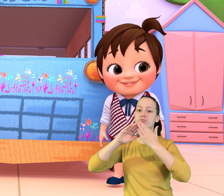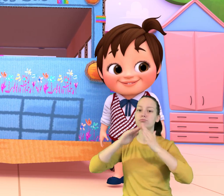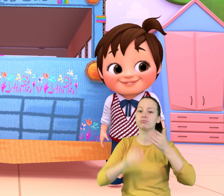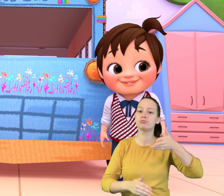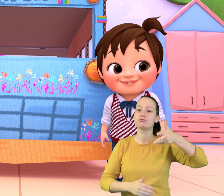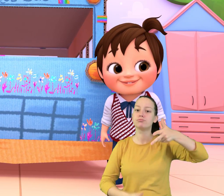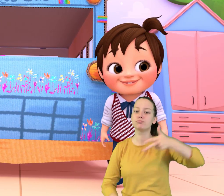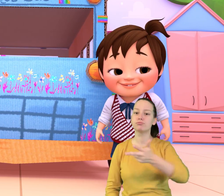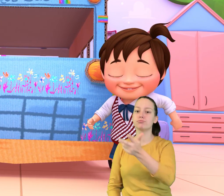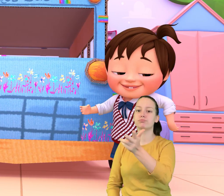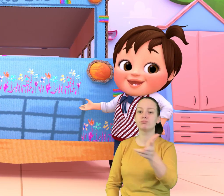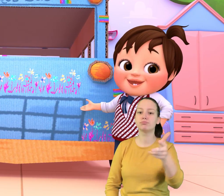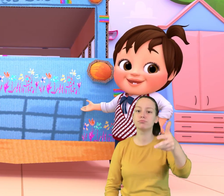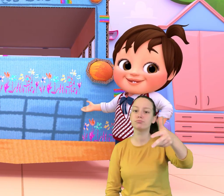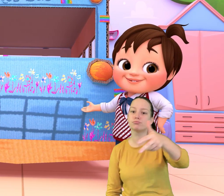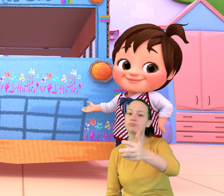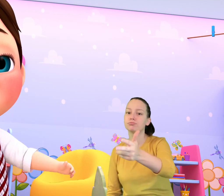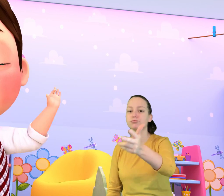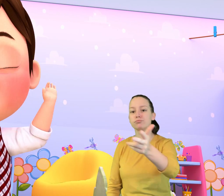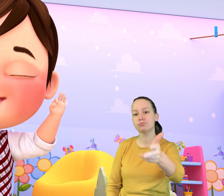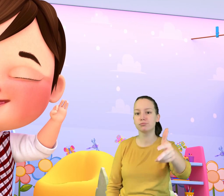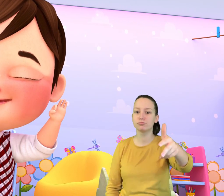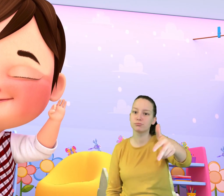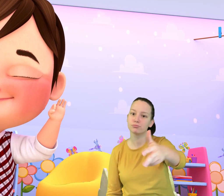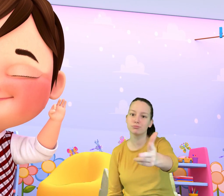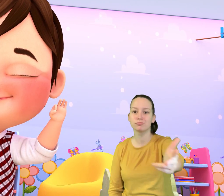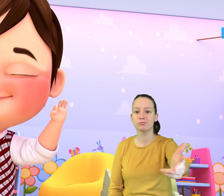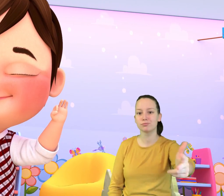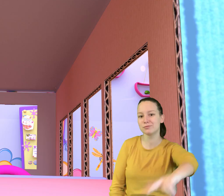all through the